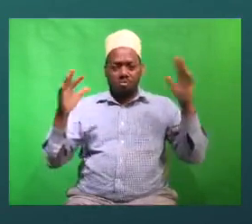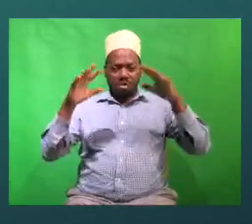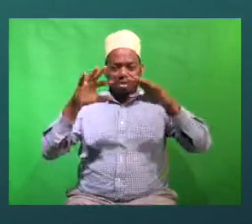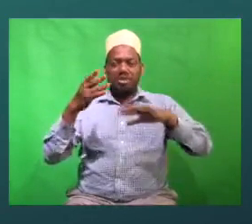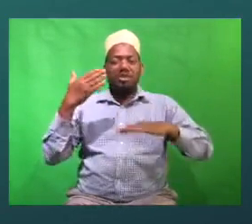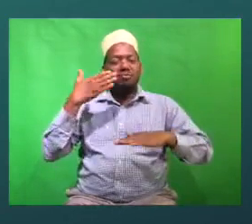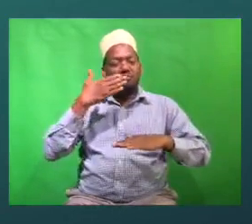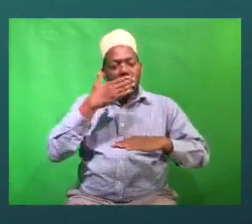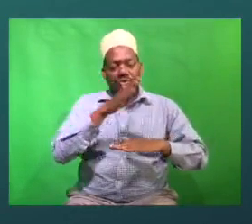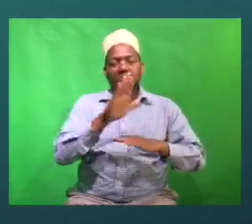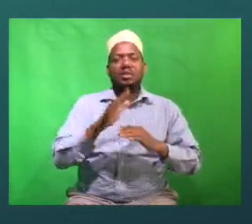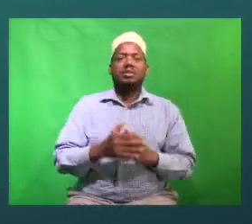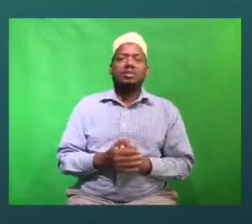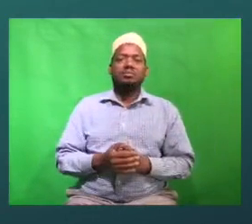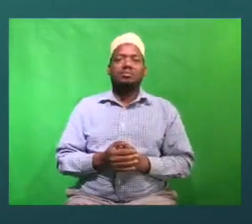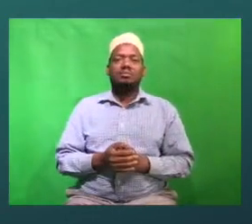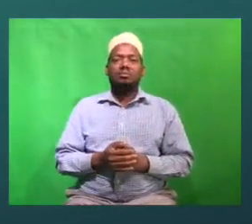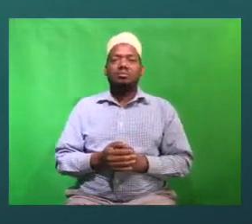importance.